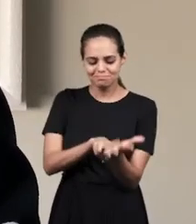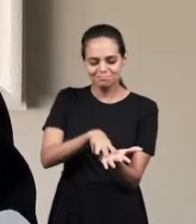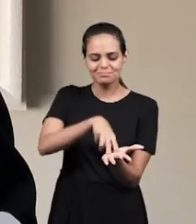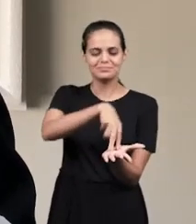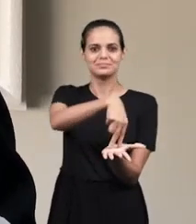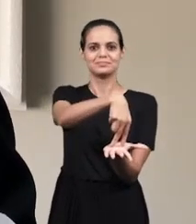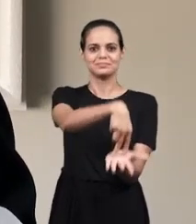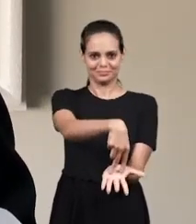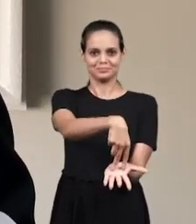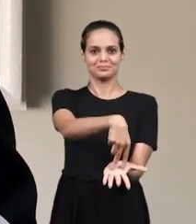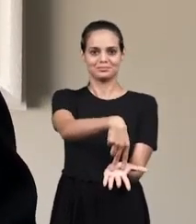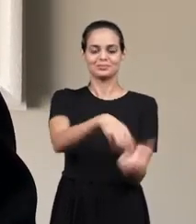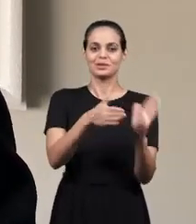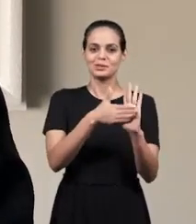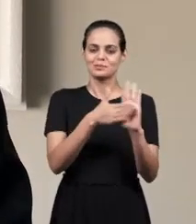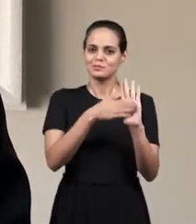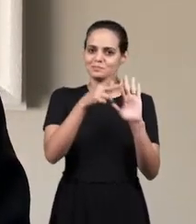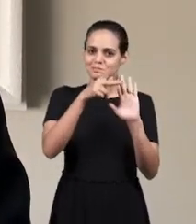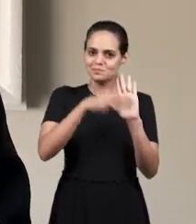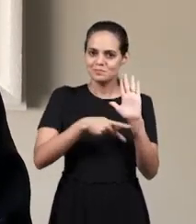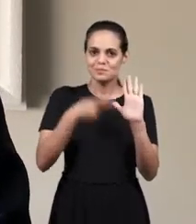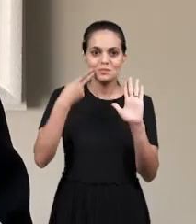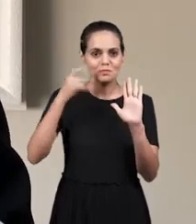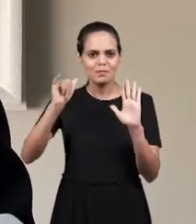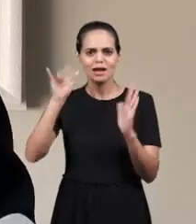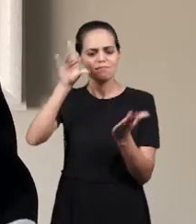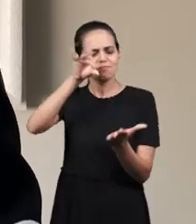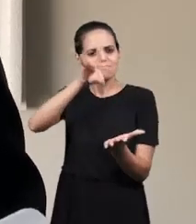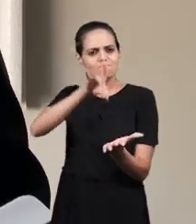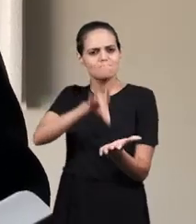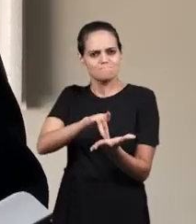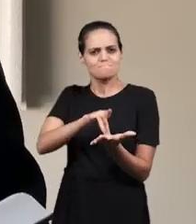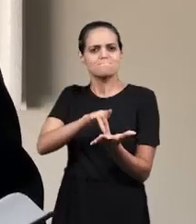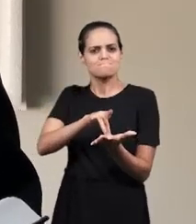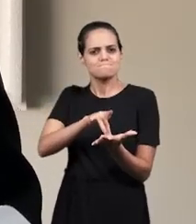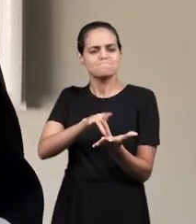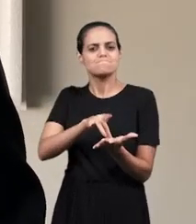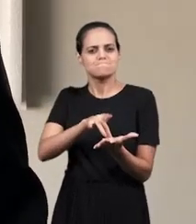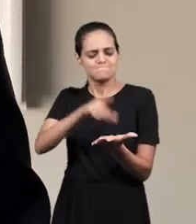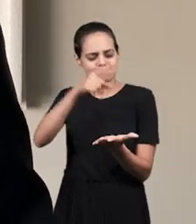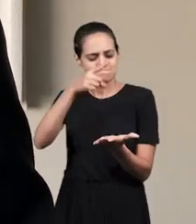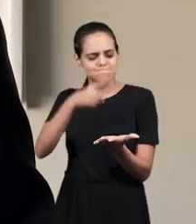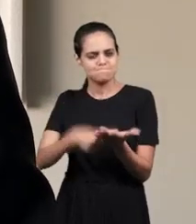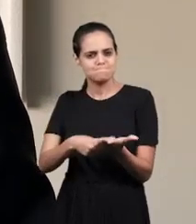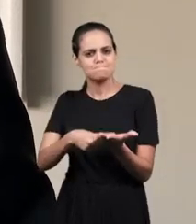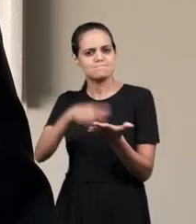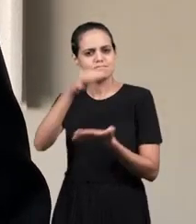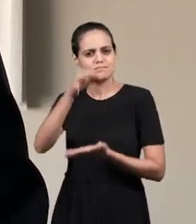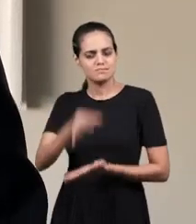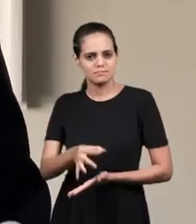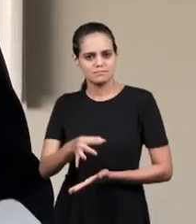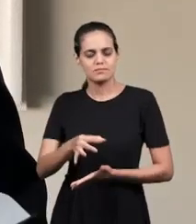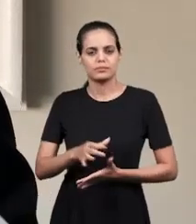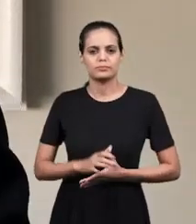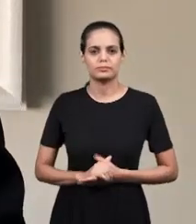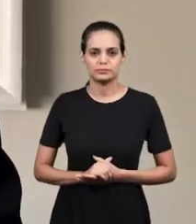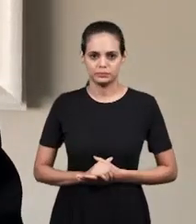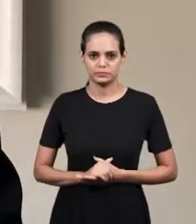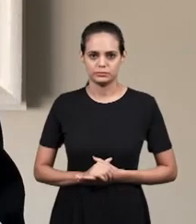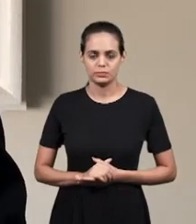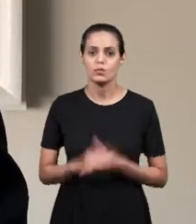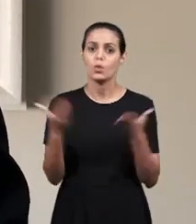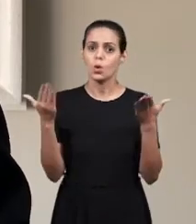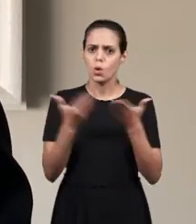project of the Father would be fulfilled. And brothers, in relating to our lives, it's not different, for God has a project for each one of us. And this